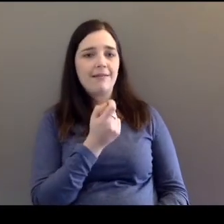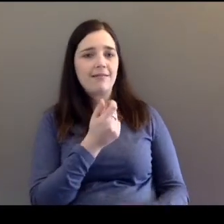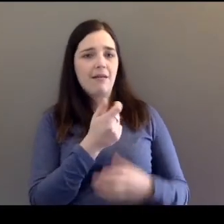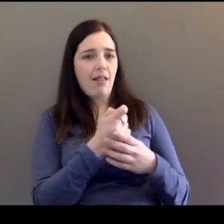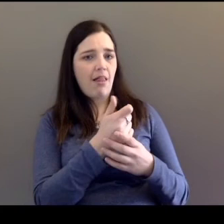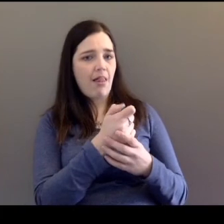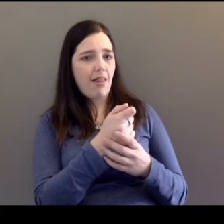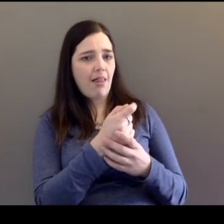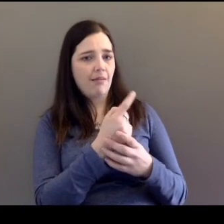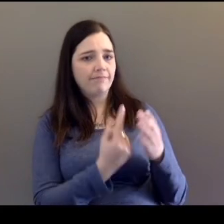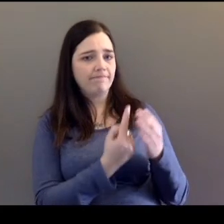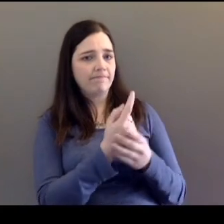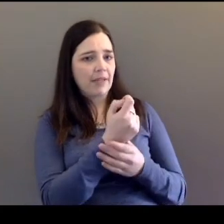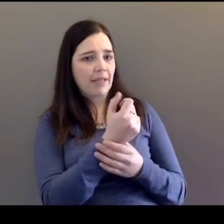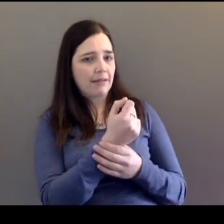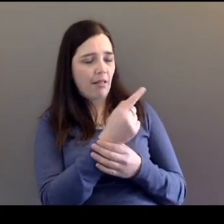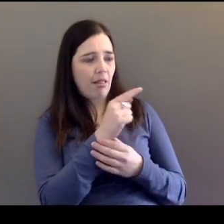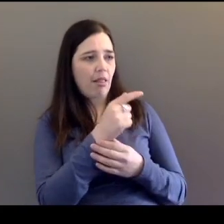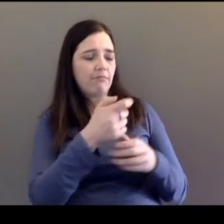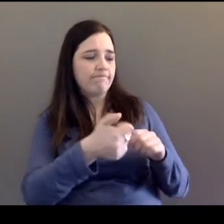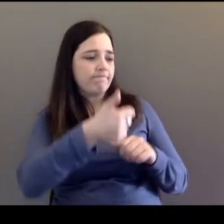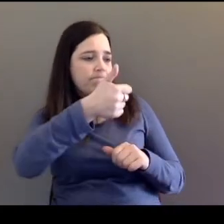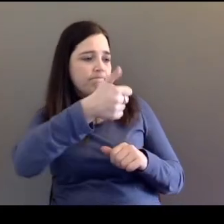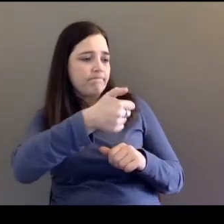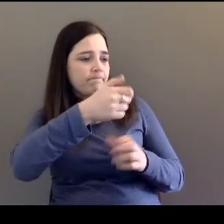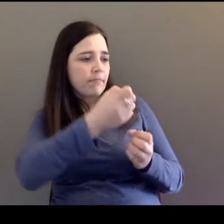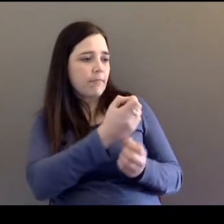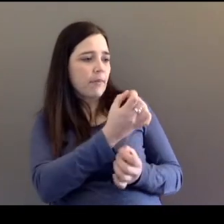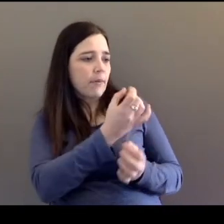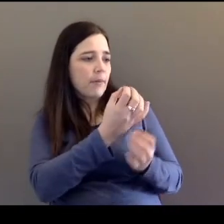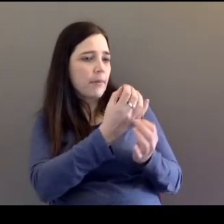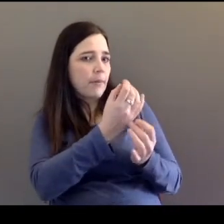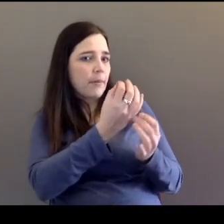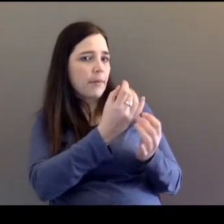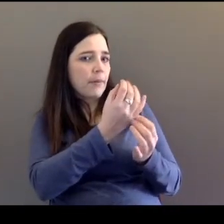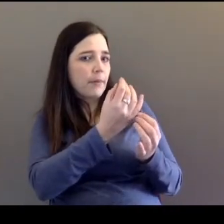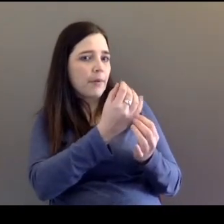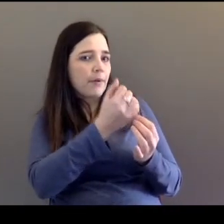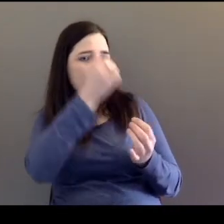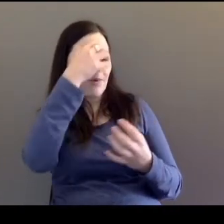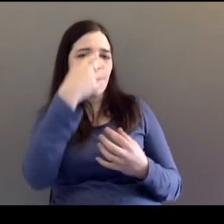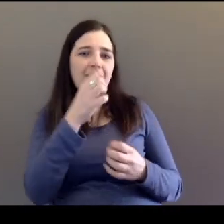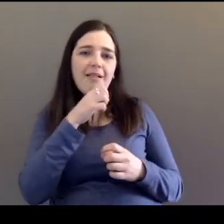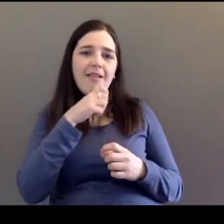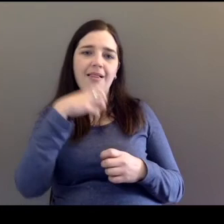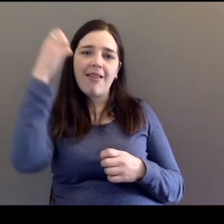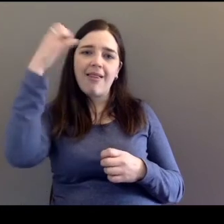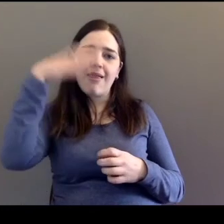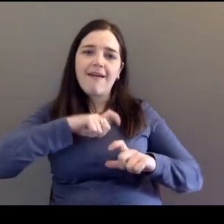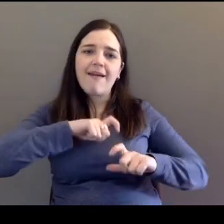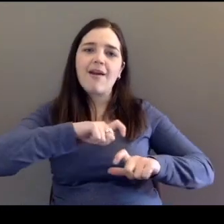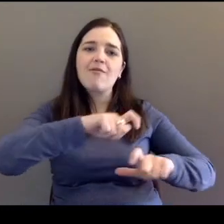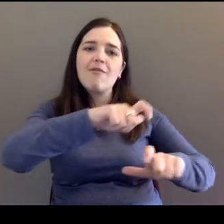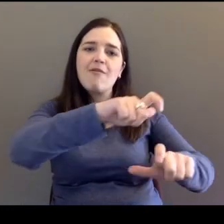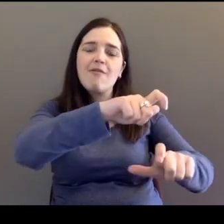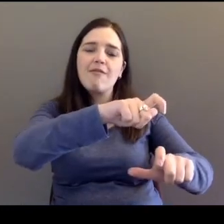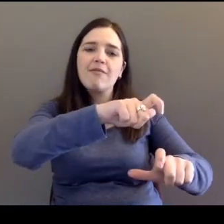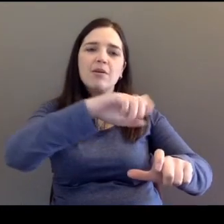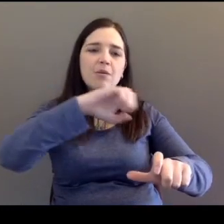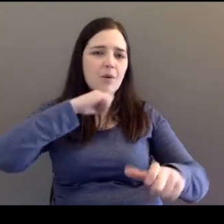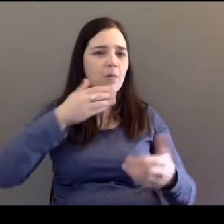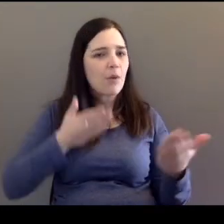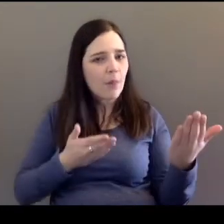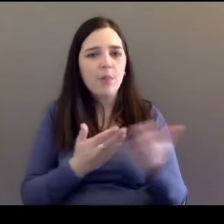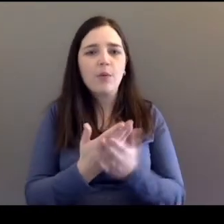in your window to light a candle to remind ourselves that the light does not go out and we will get through this